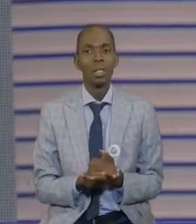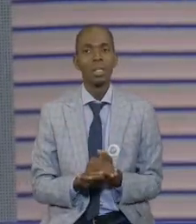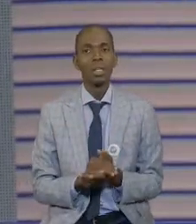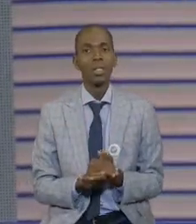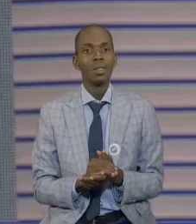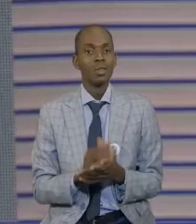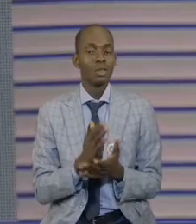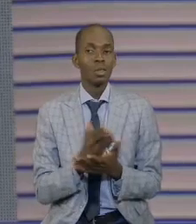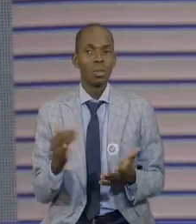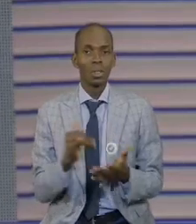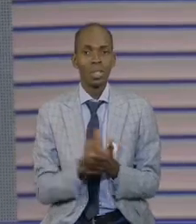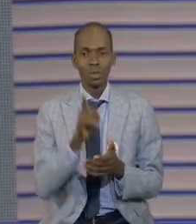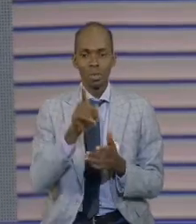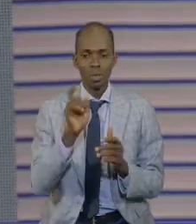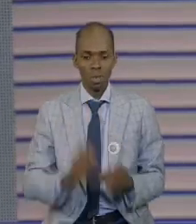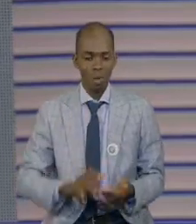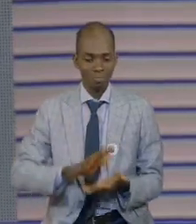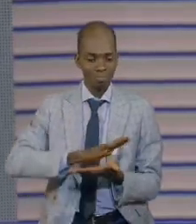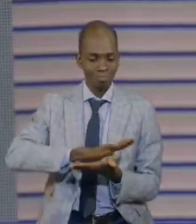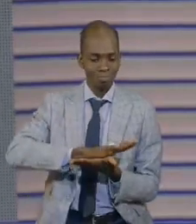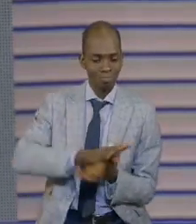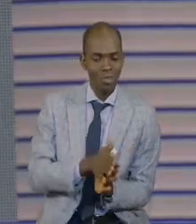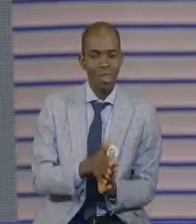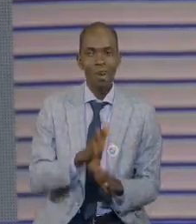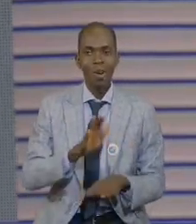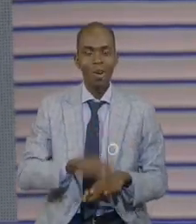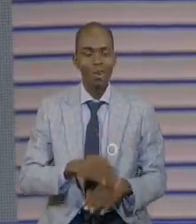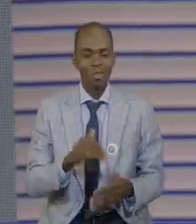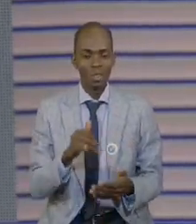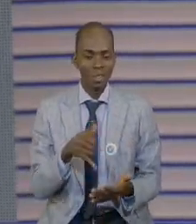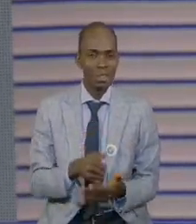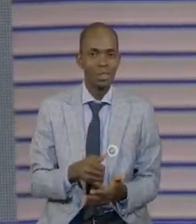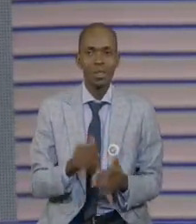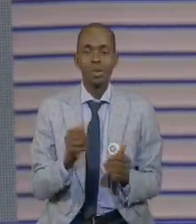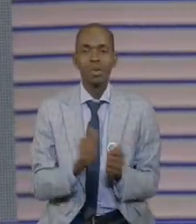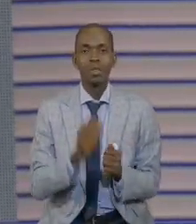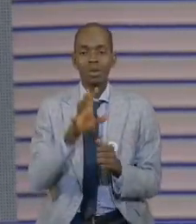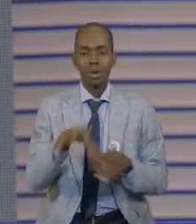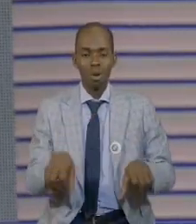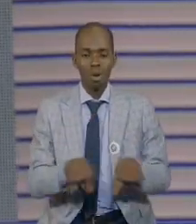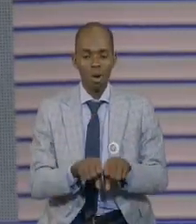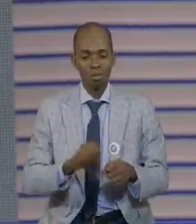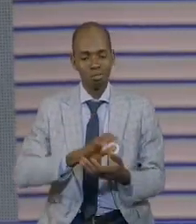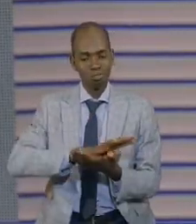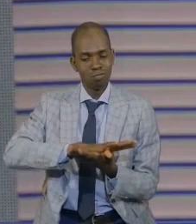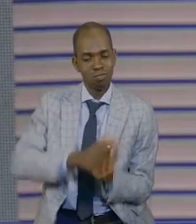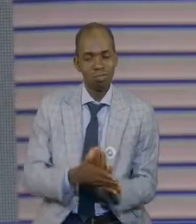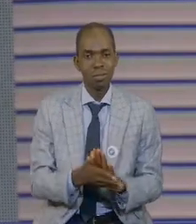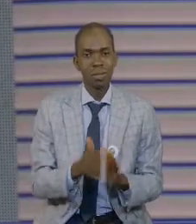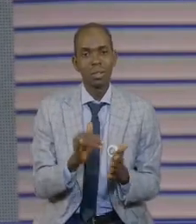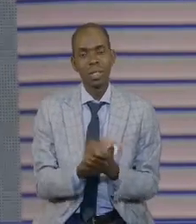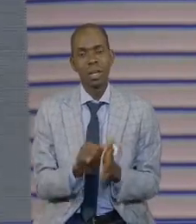you stay up on that thing with your boots your cross the warm